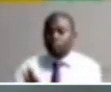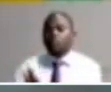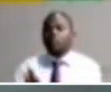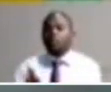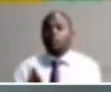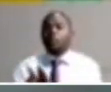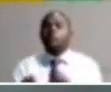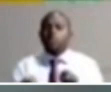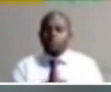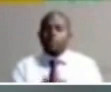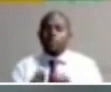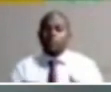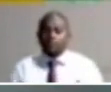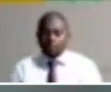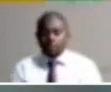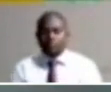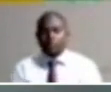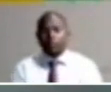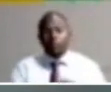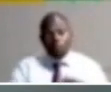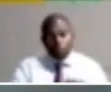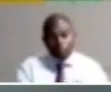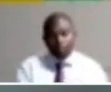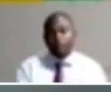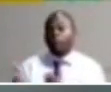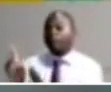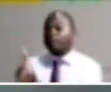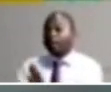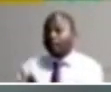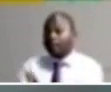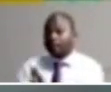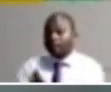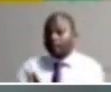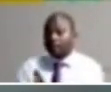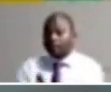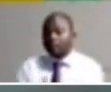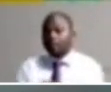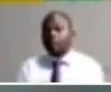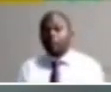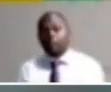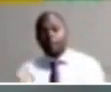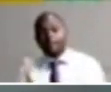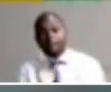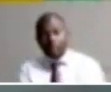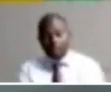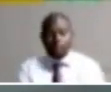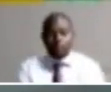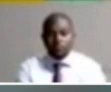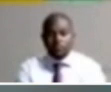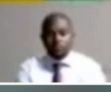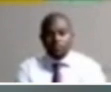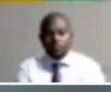Even those that are alleged to have escaped from the quarantine have all come back.